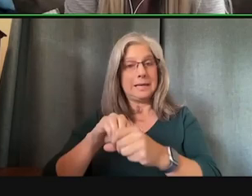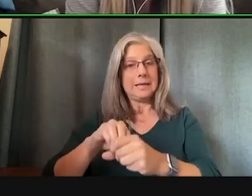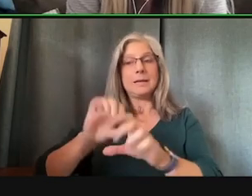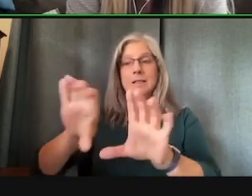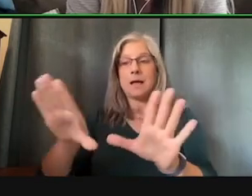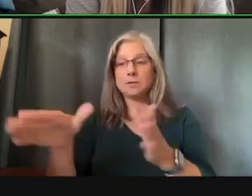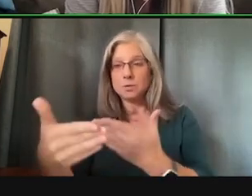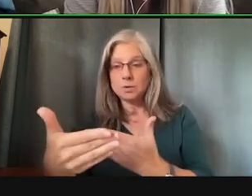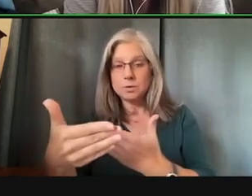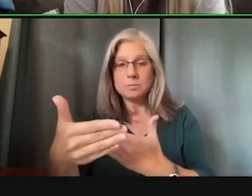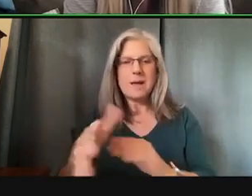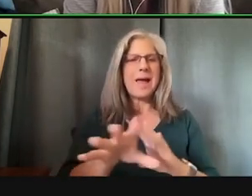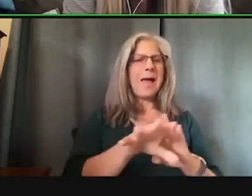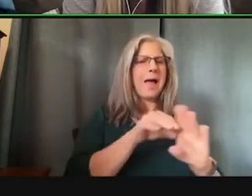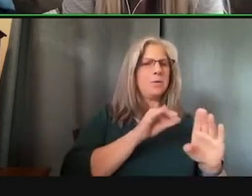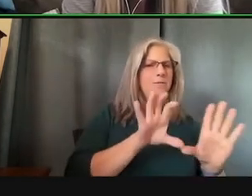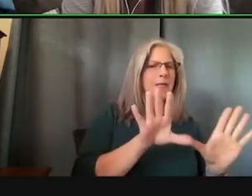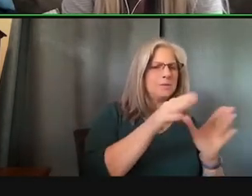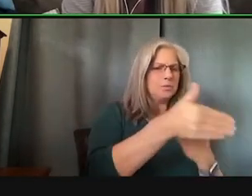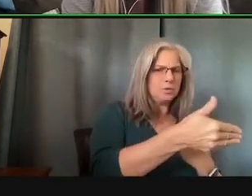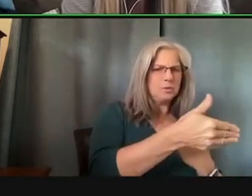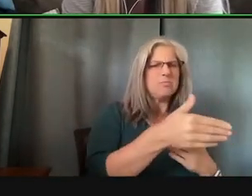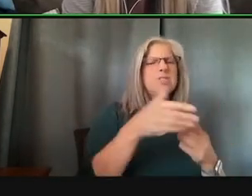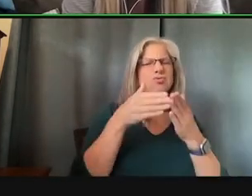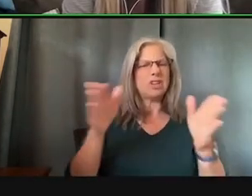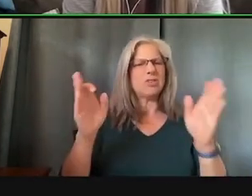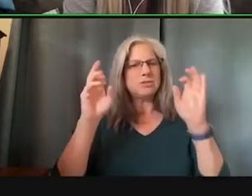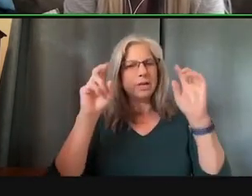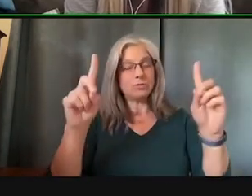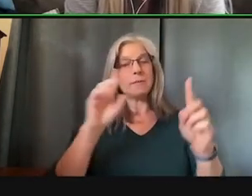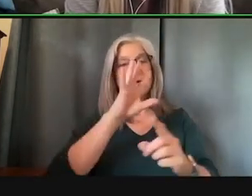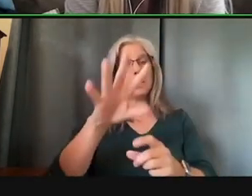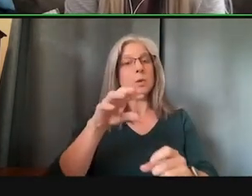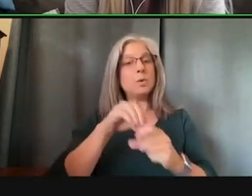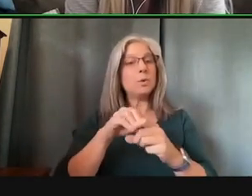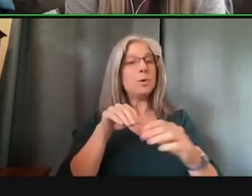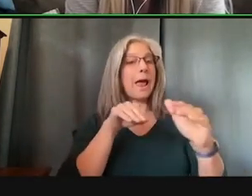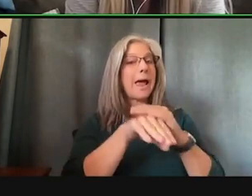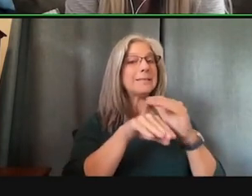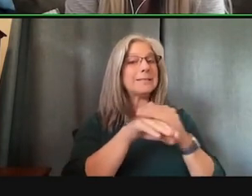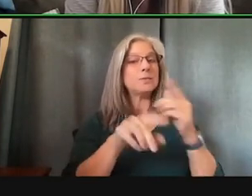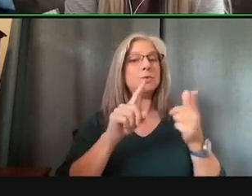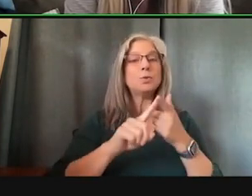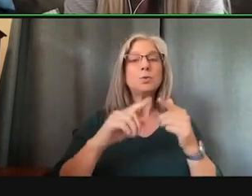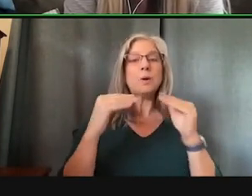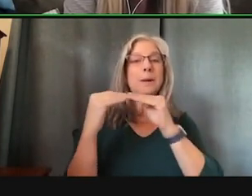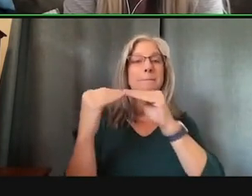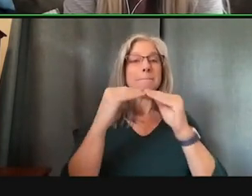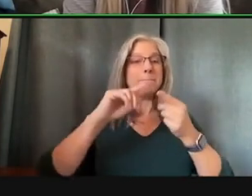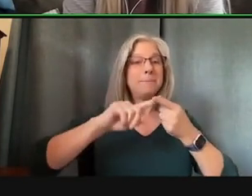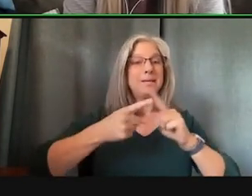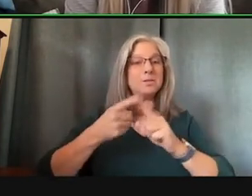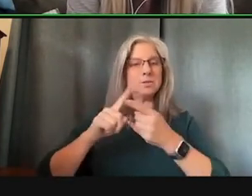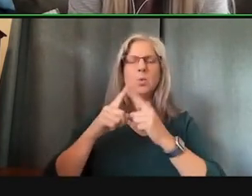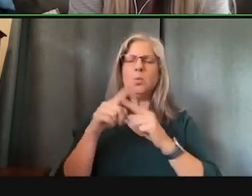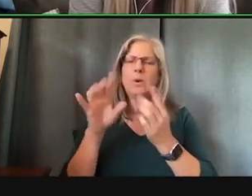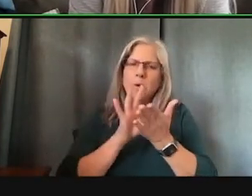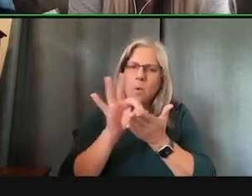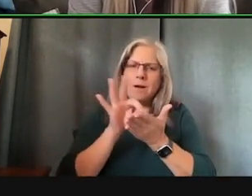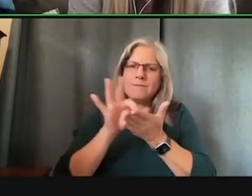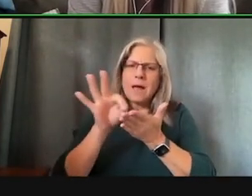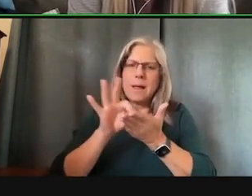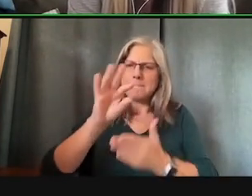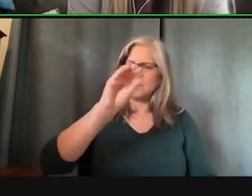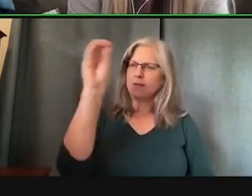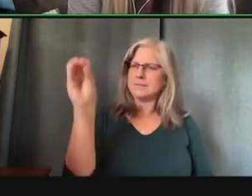education environment. And that is including access to peers. And we quantify that by a percentage, and that